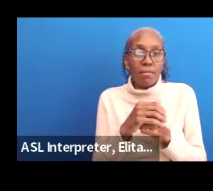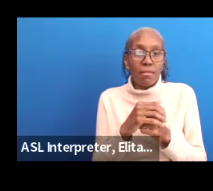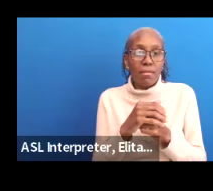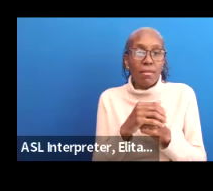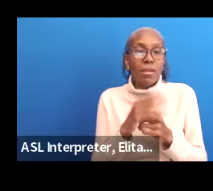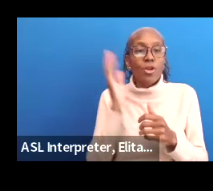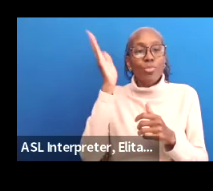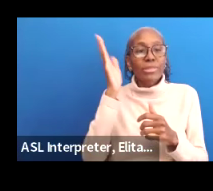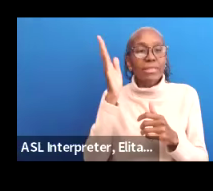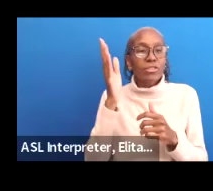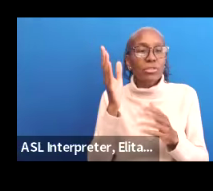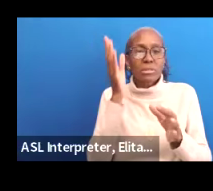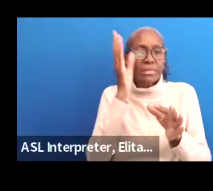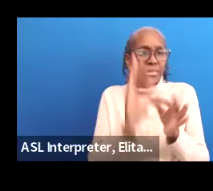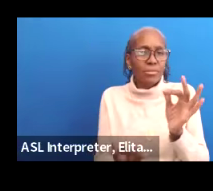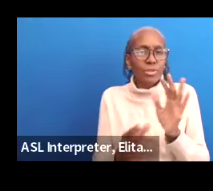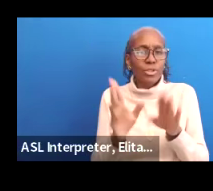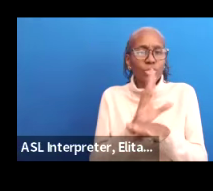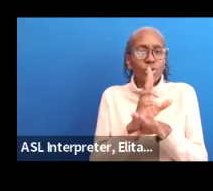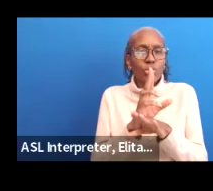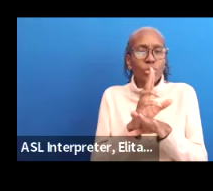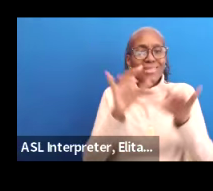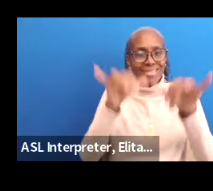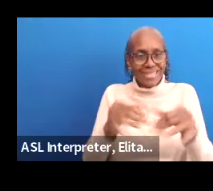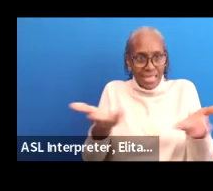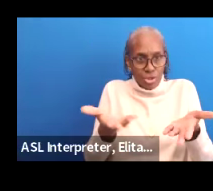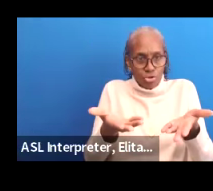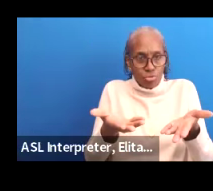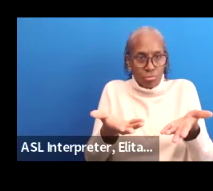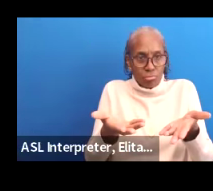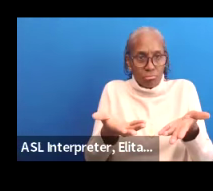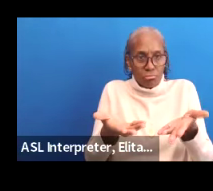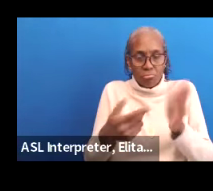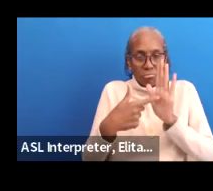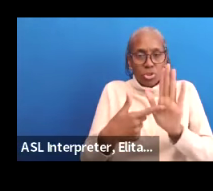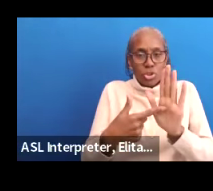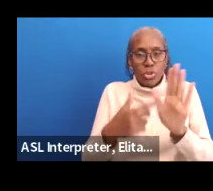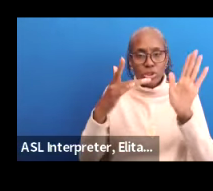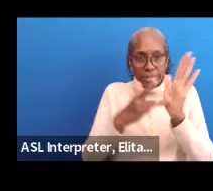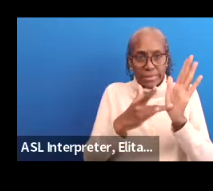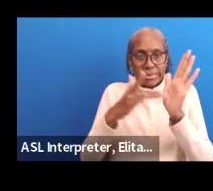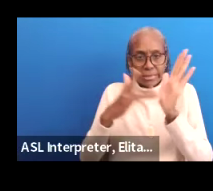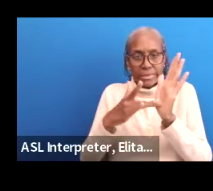in presentation mode and just go and stay in this mode and click